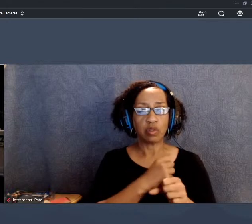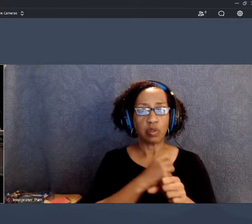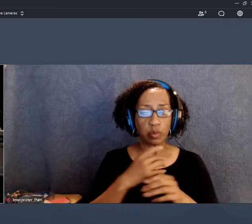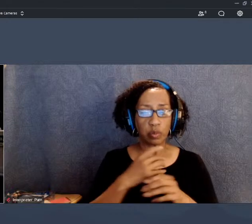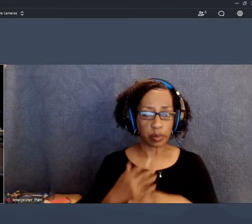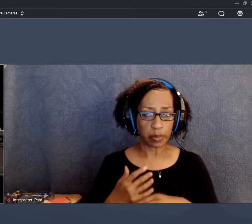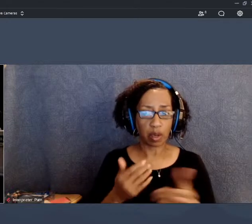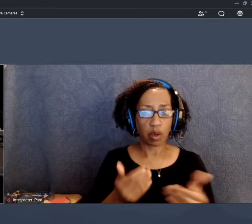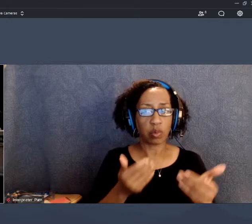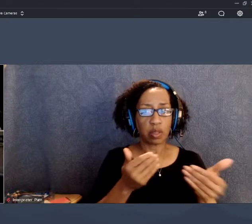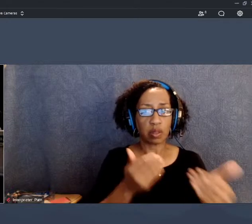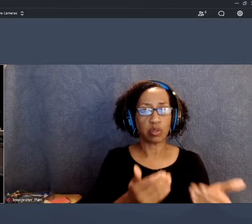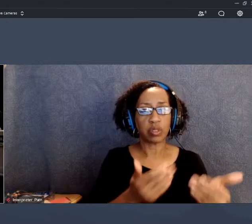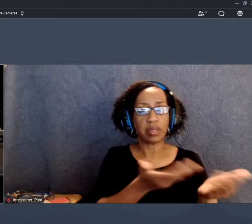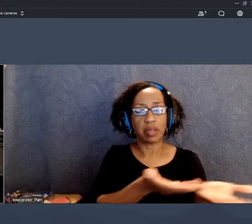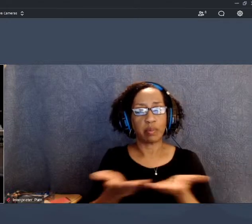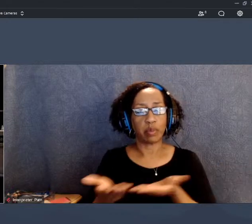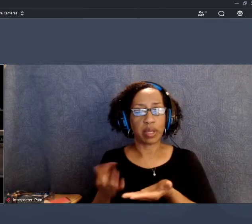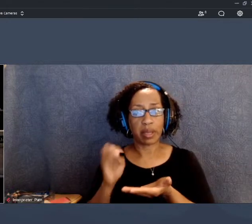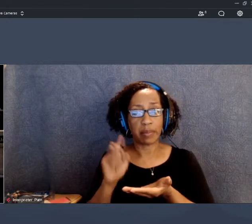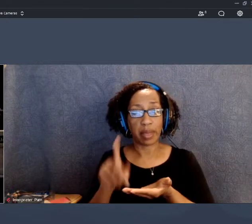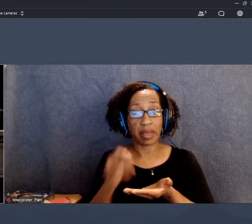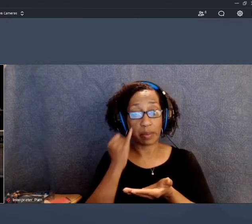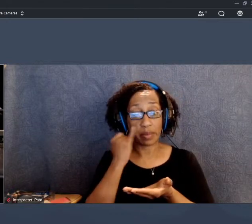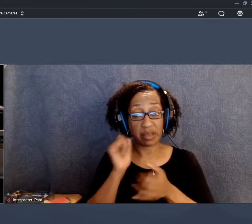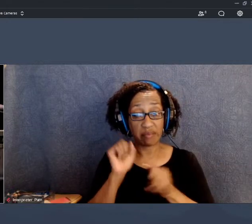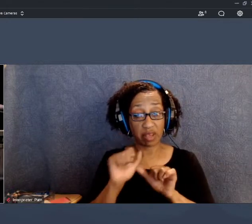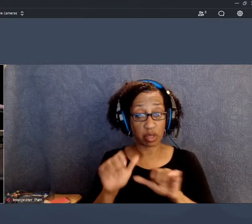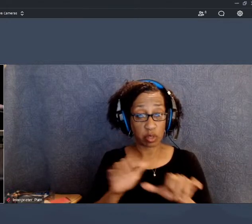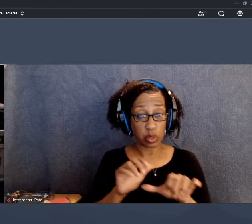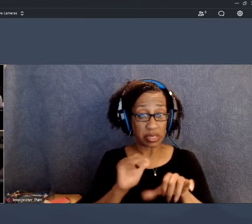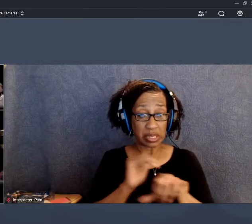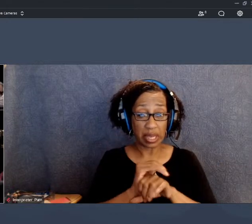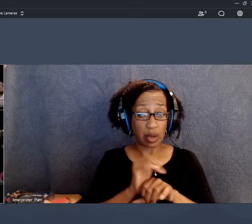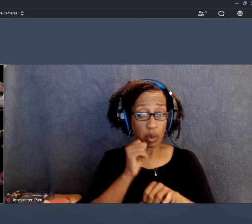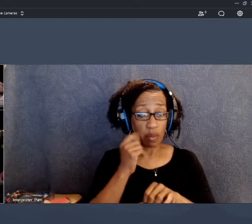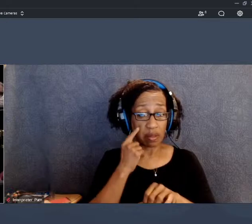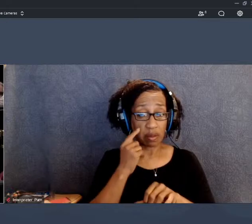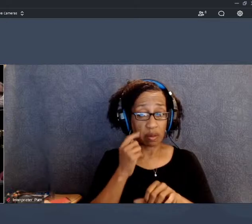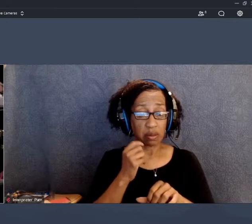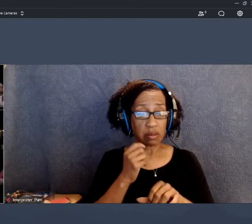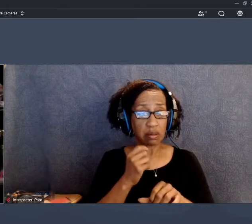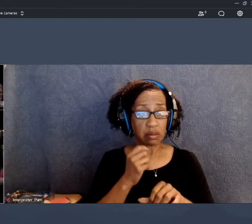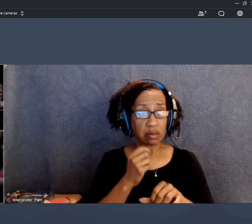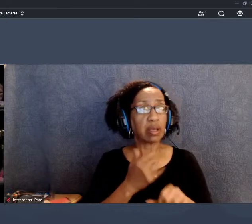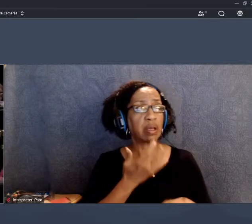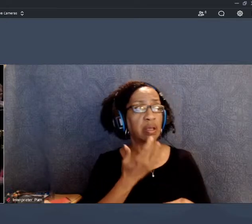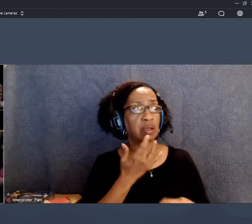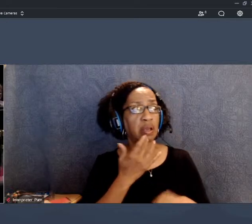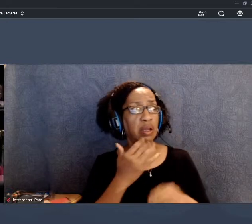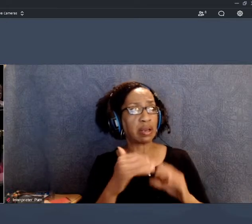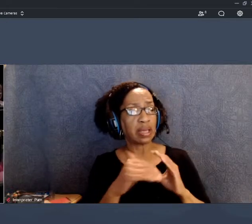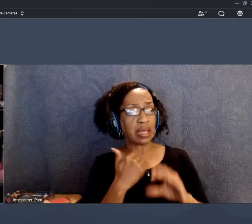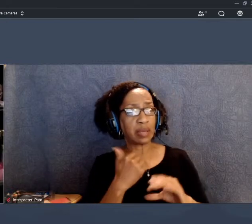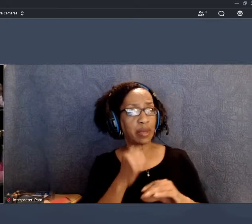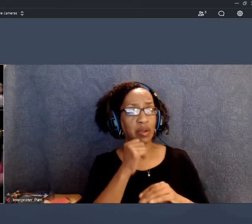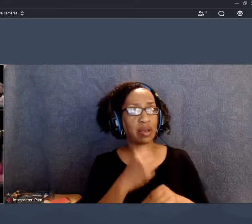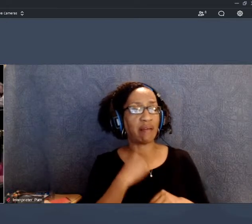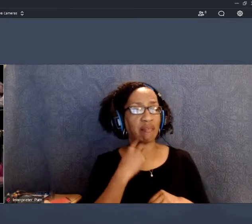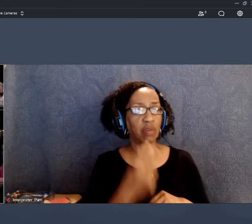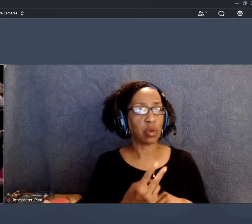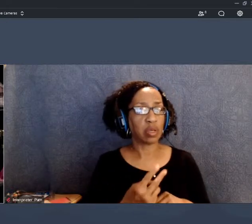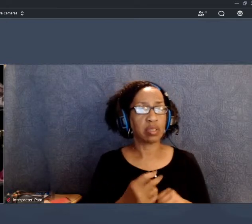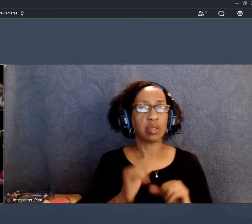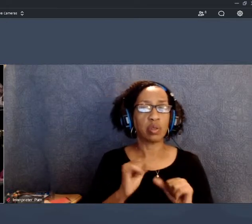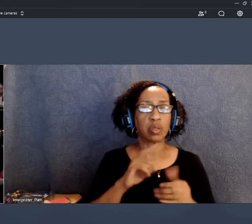it verbally on the floor tonight, I don't think is appropriate. I agree. I was going to do it with an email rather than a voice vote. All right. Be checking the inbox. Just